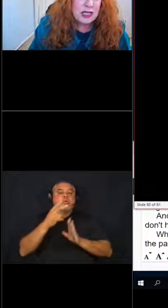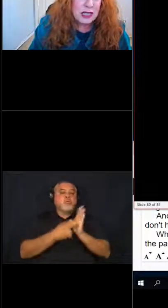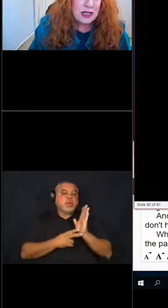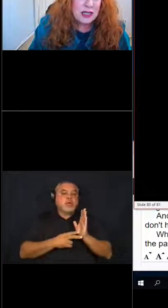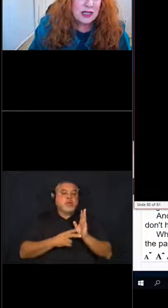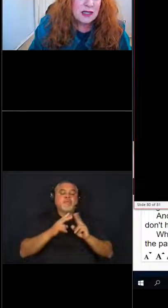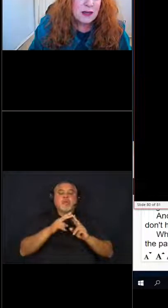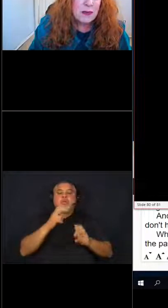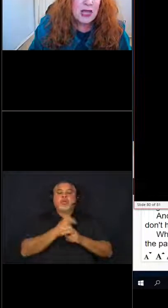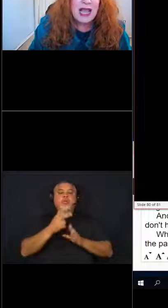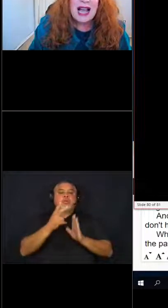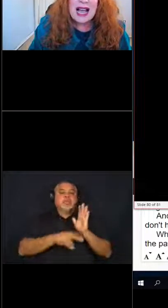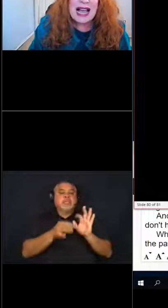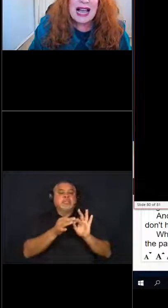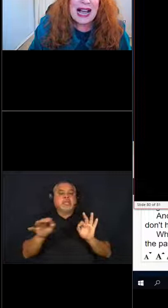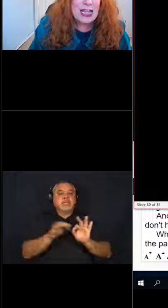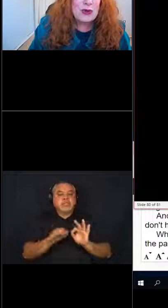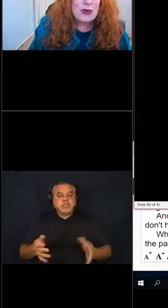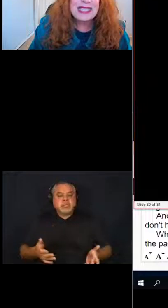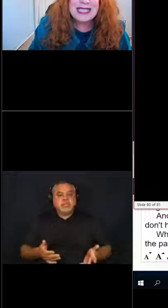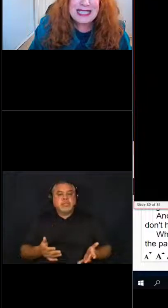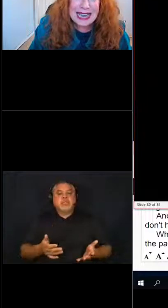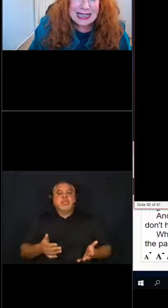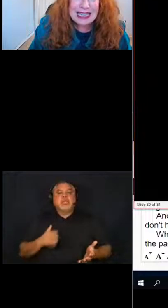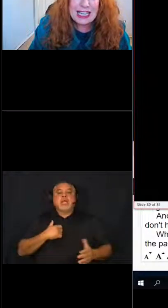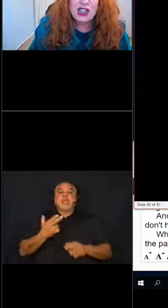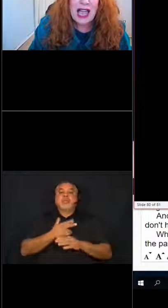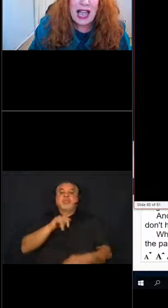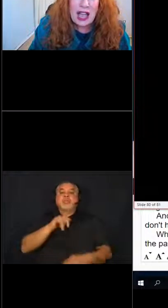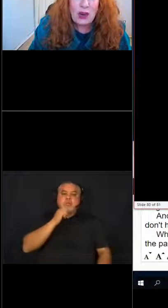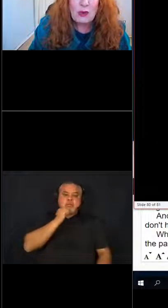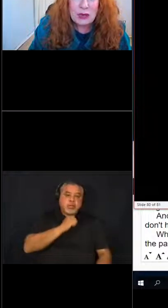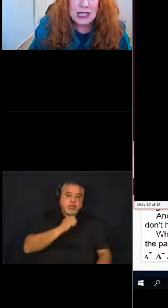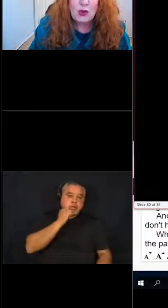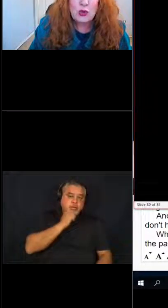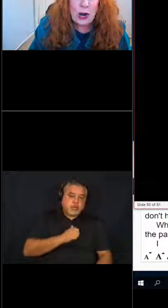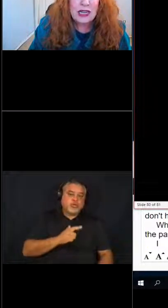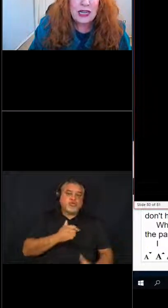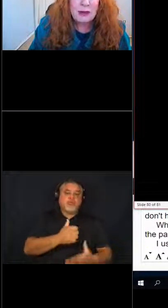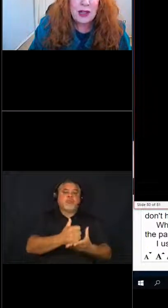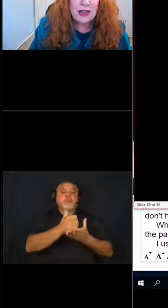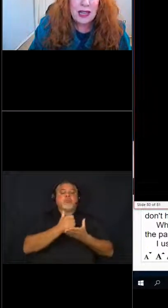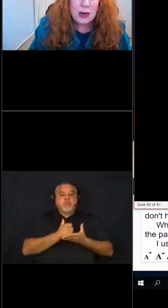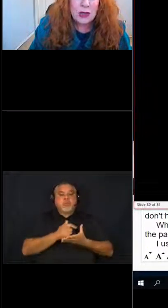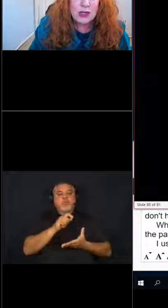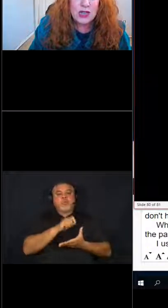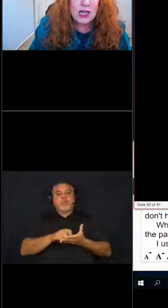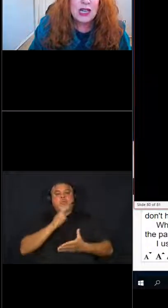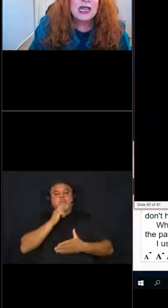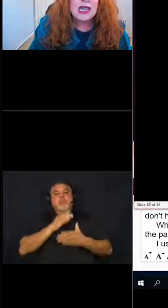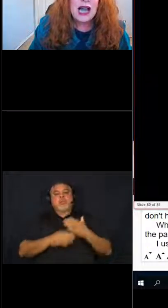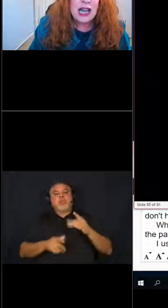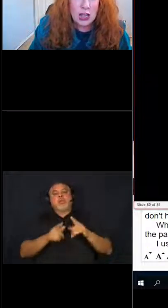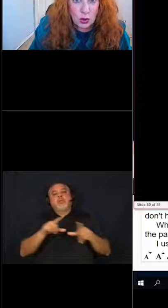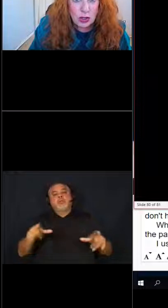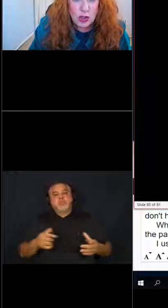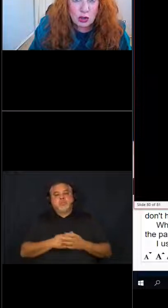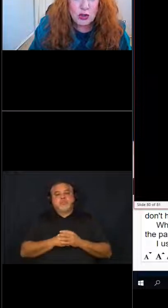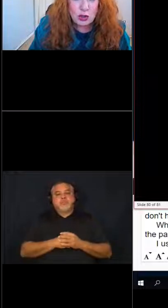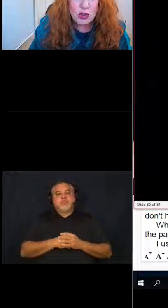hard to read sentences. I use this daily to help me write in plain language.